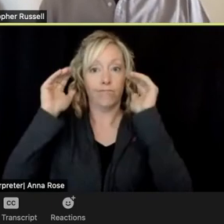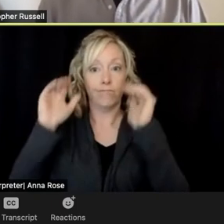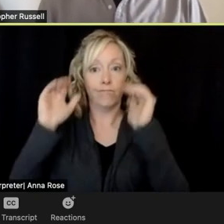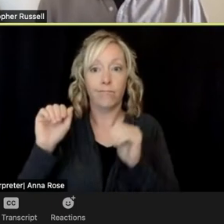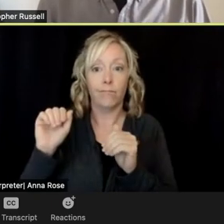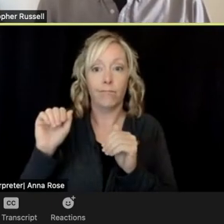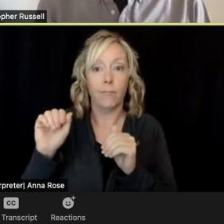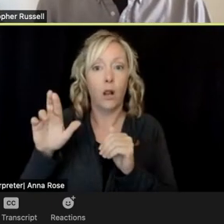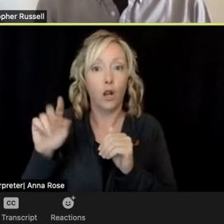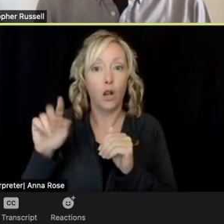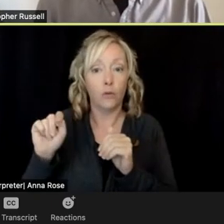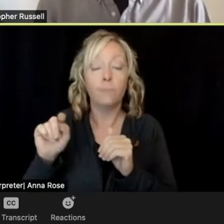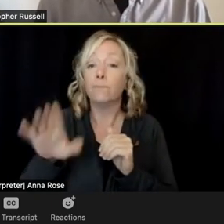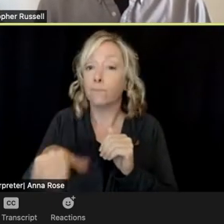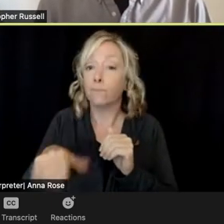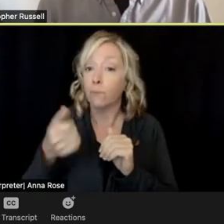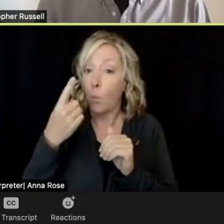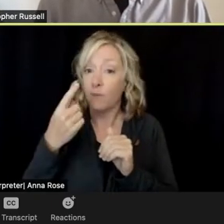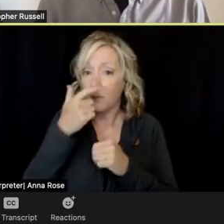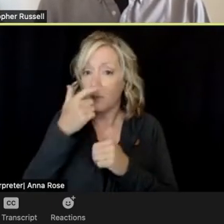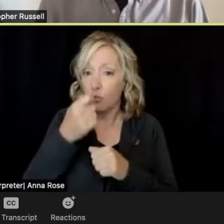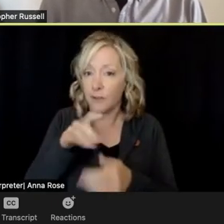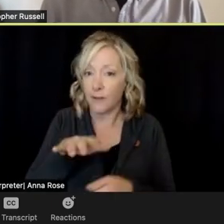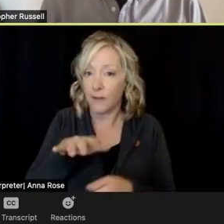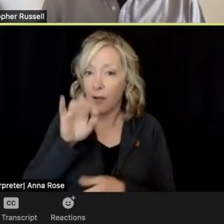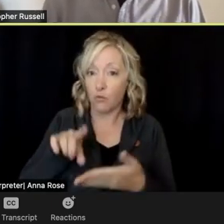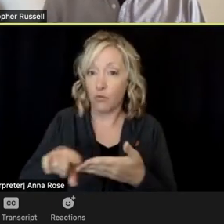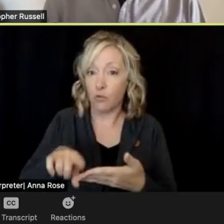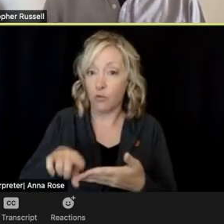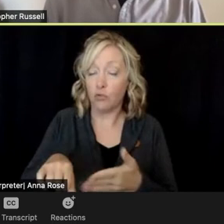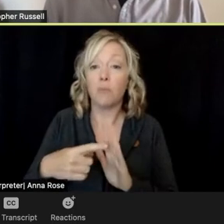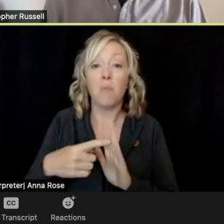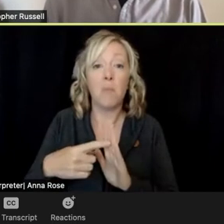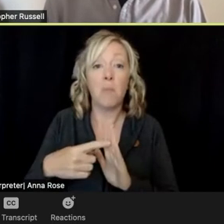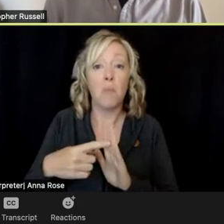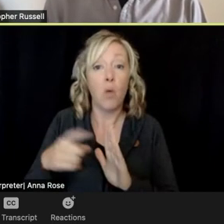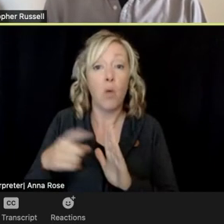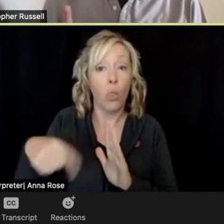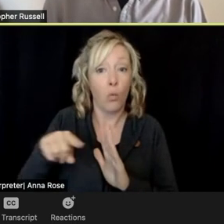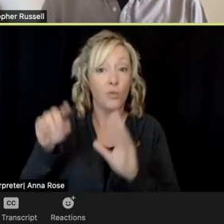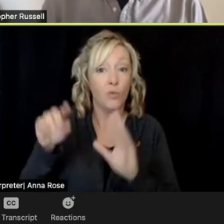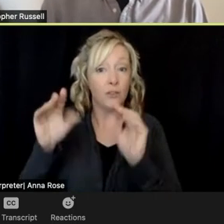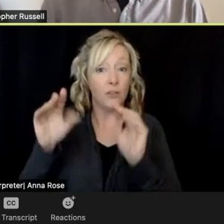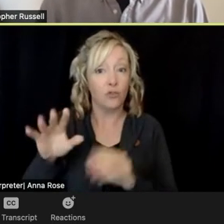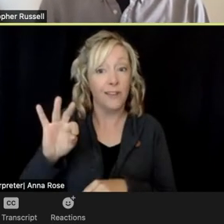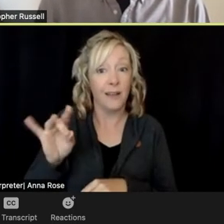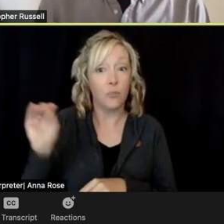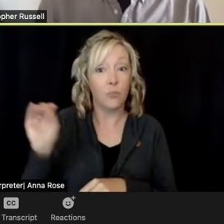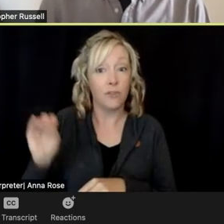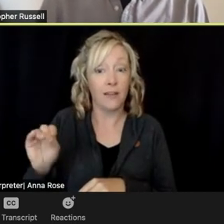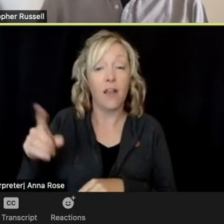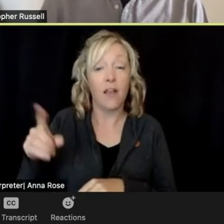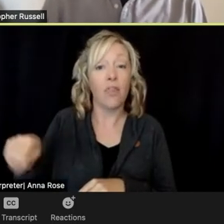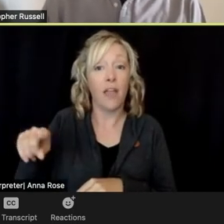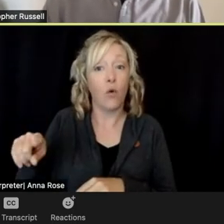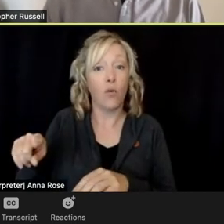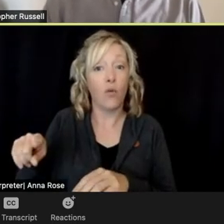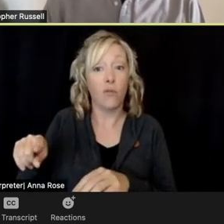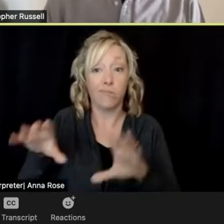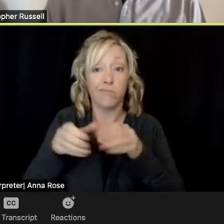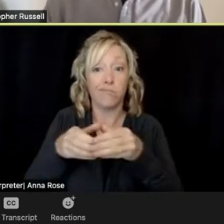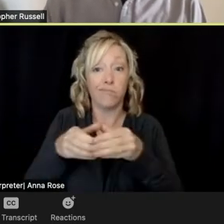But what was alarming and interesting about this study is that almost 70% of those teachers reported postponing teaching